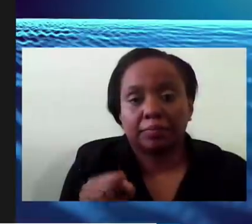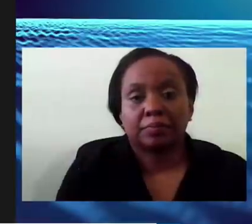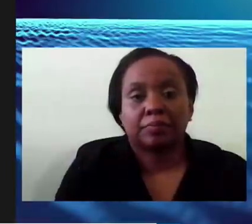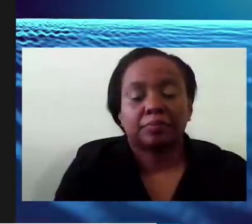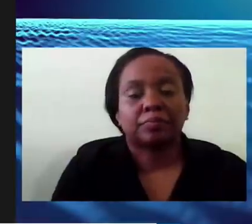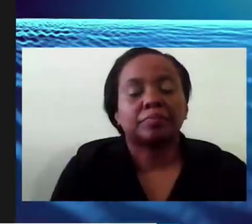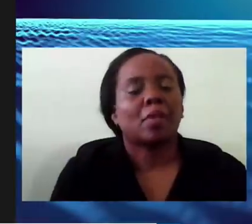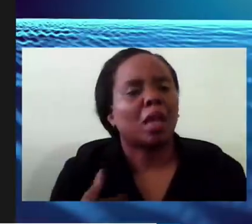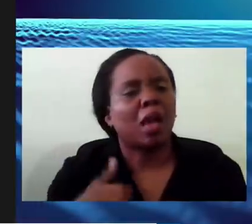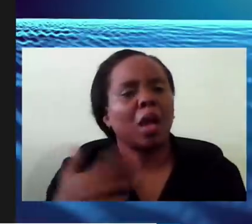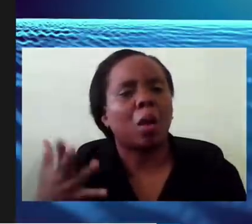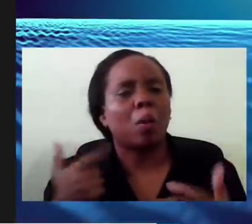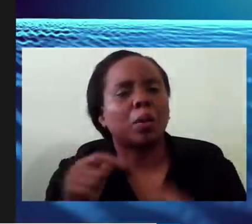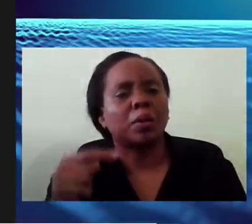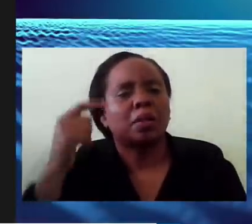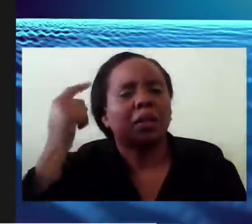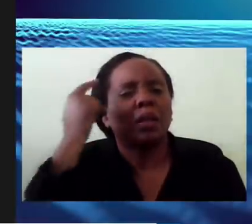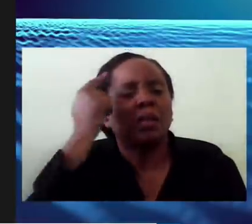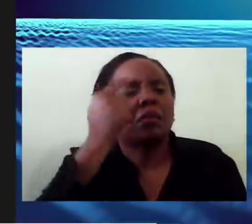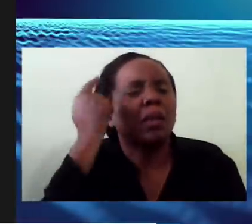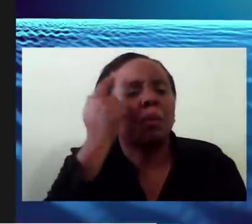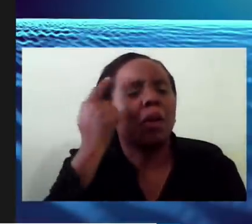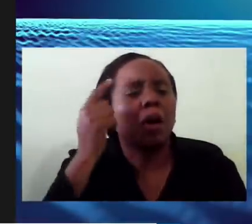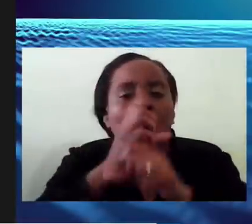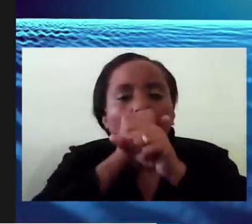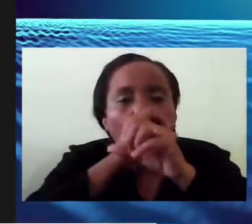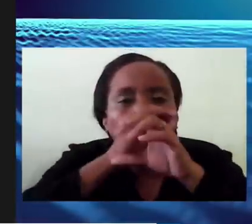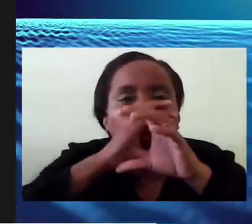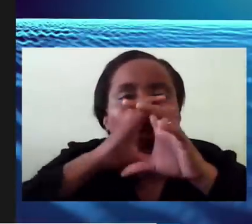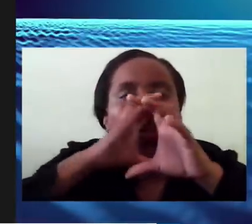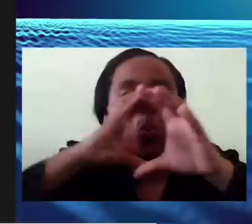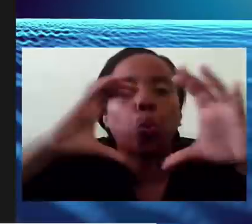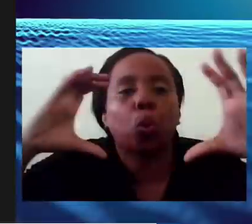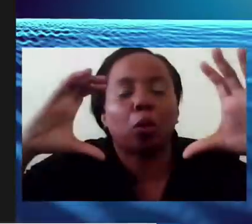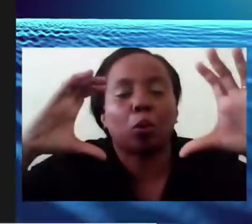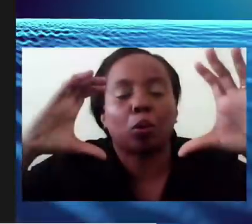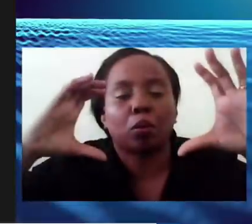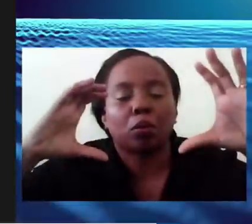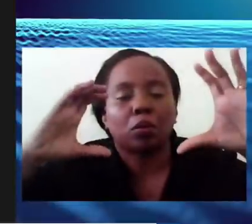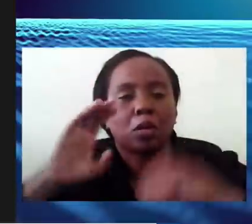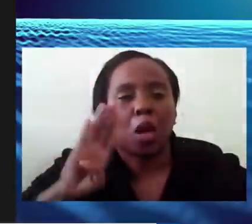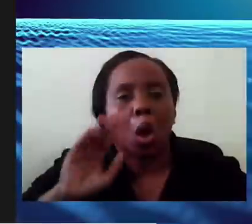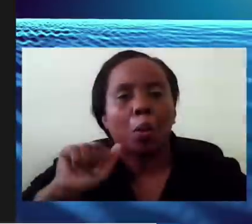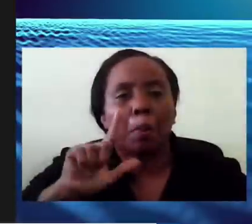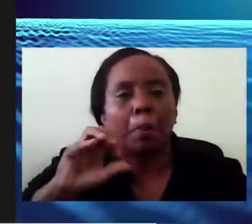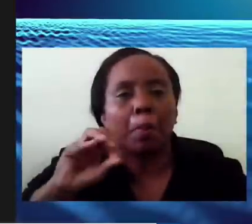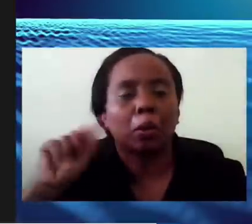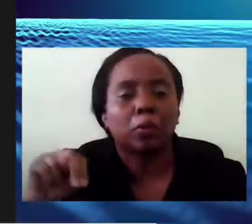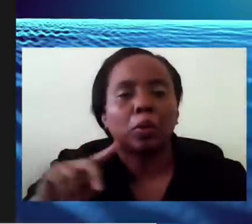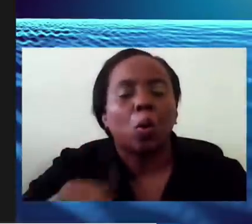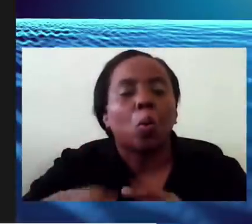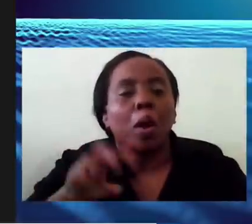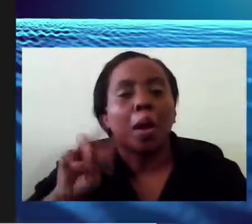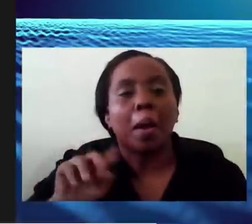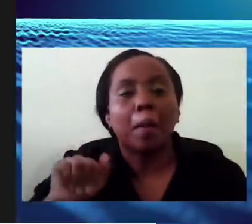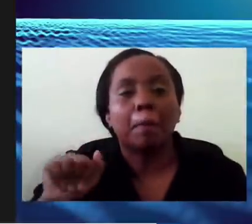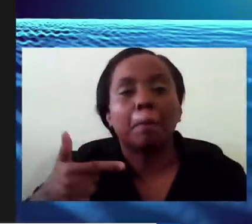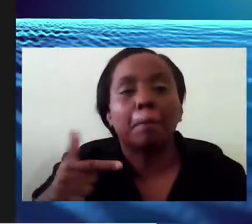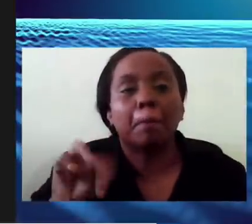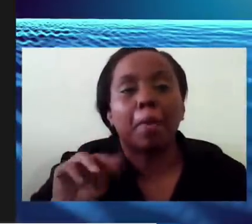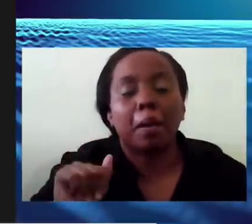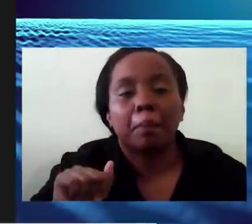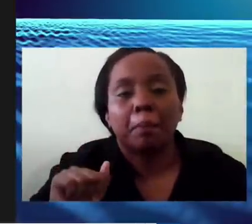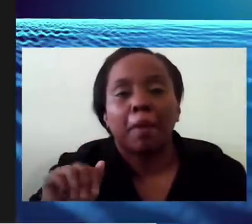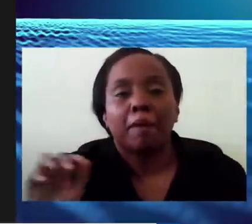balloon. So when magma comes up and it fills this balloon, it expands.